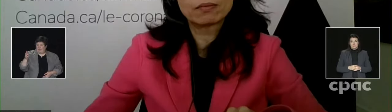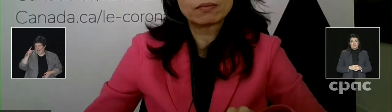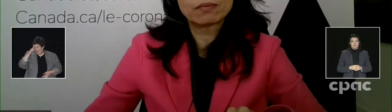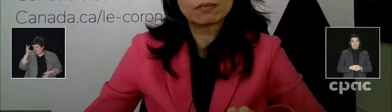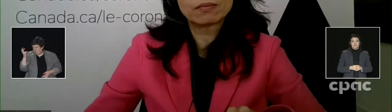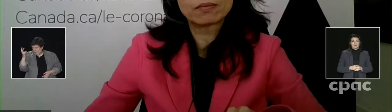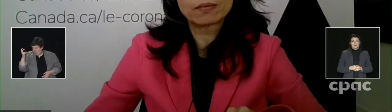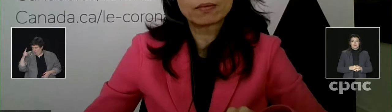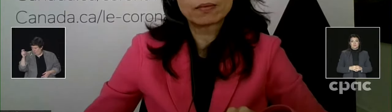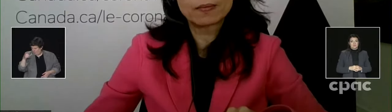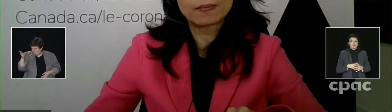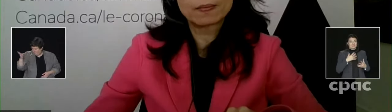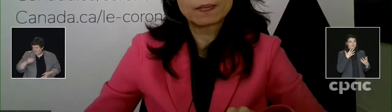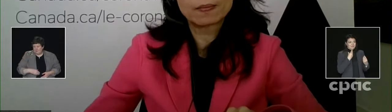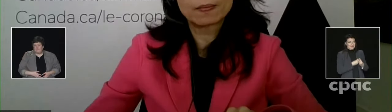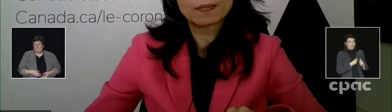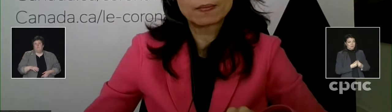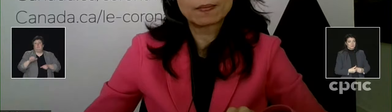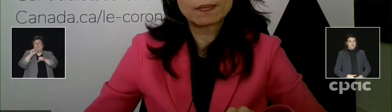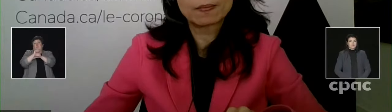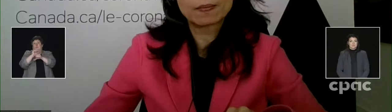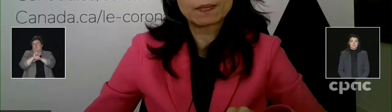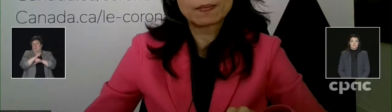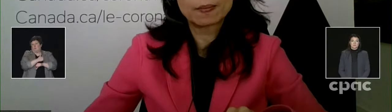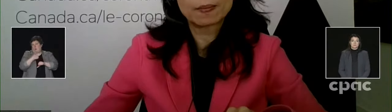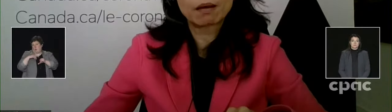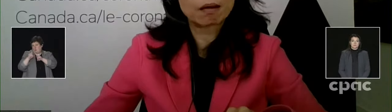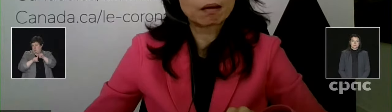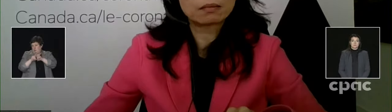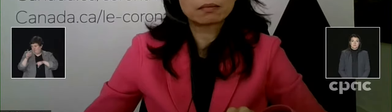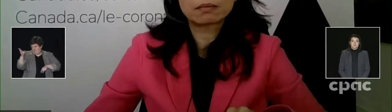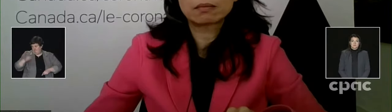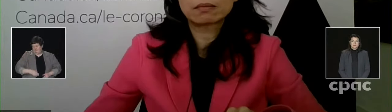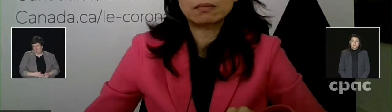here. So first up is Jacques Galland with the Toronto Star.